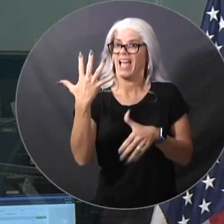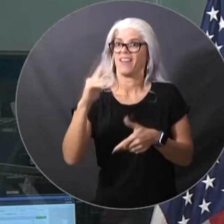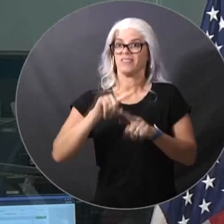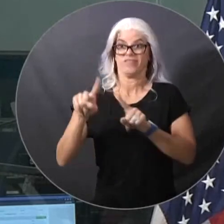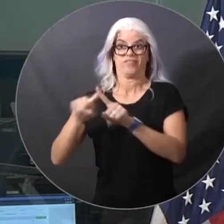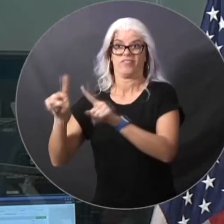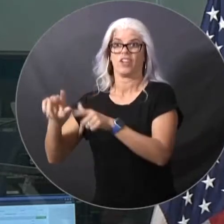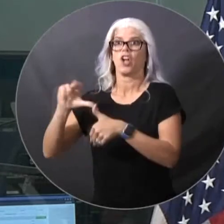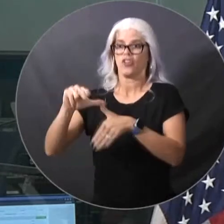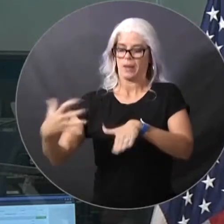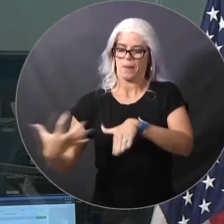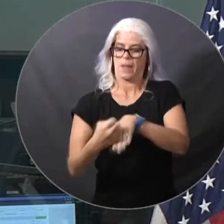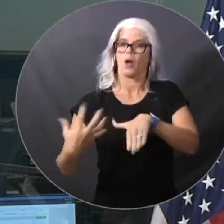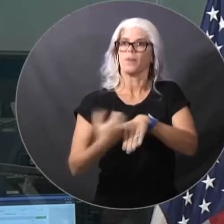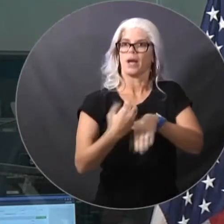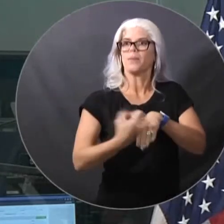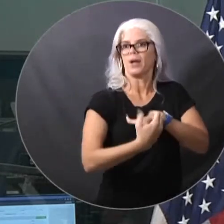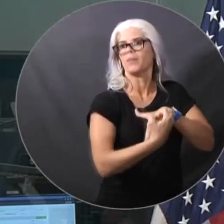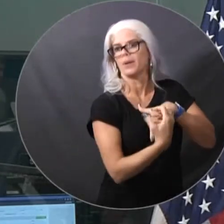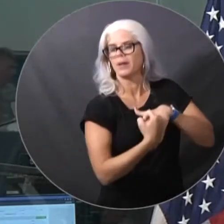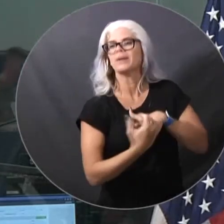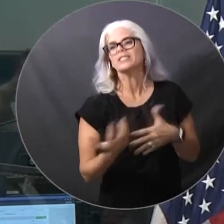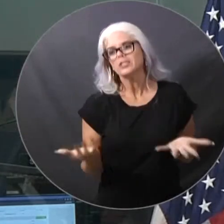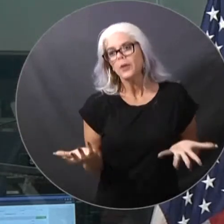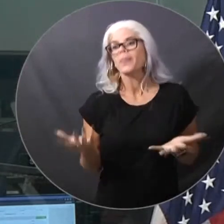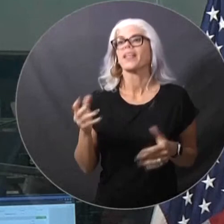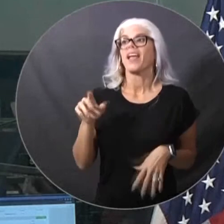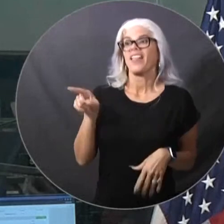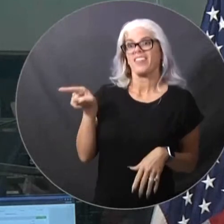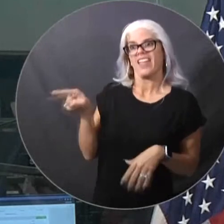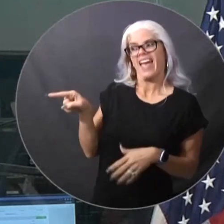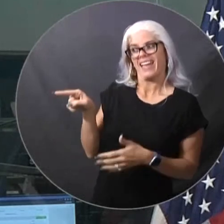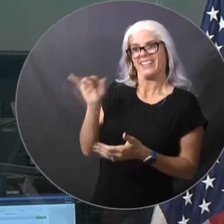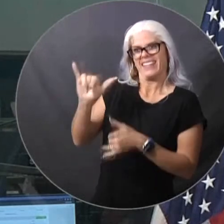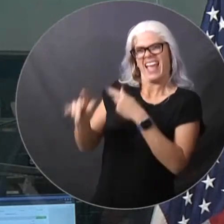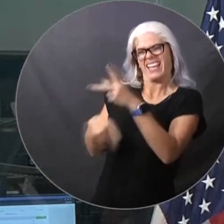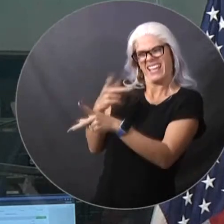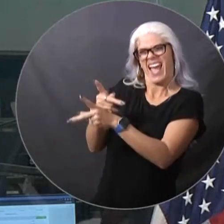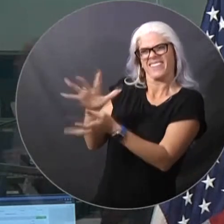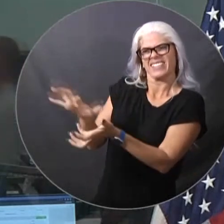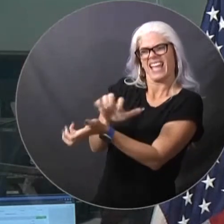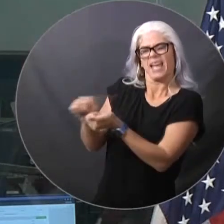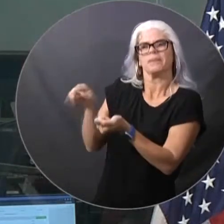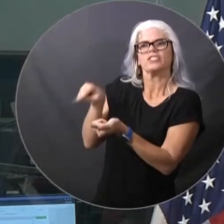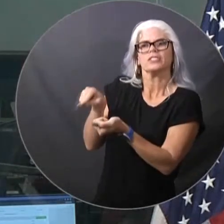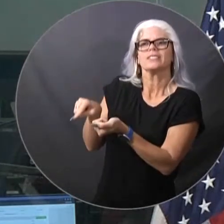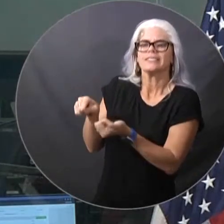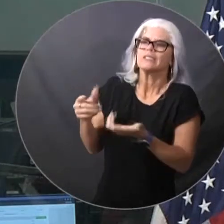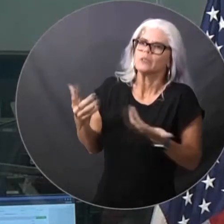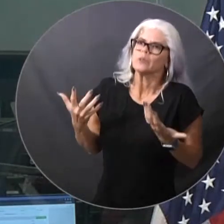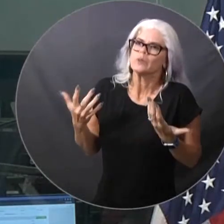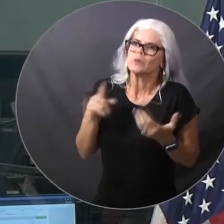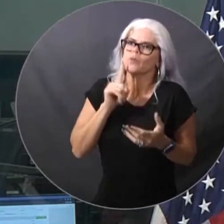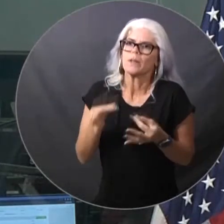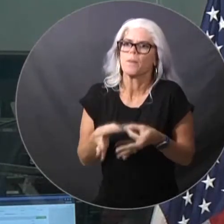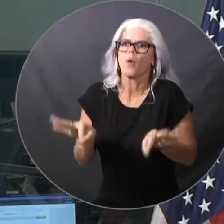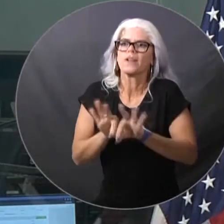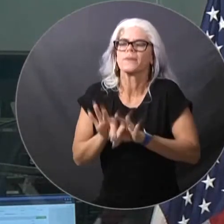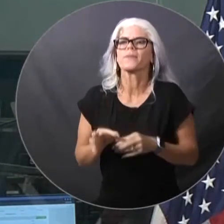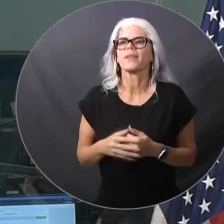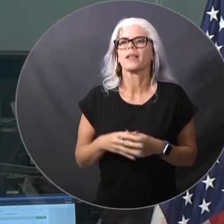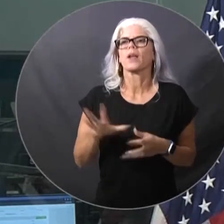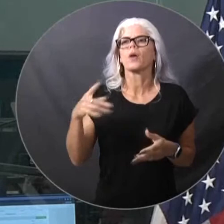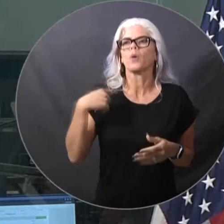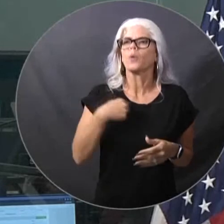ongoing. It's very, very important. But the fact is, there's going to be damage throughout the whole state,